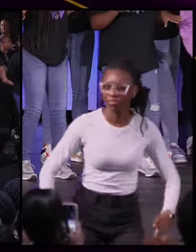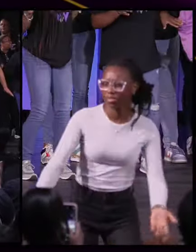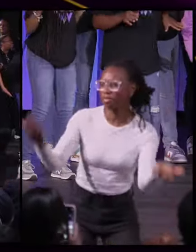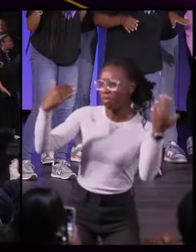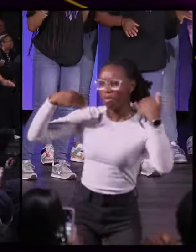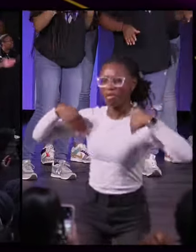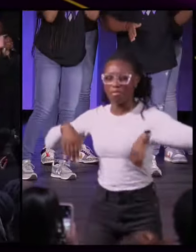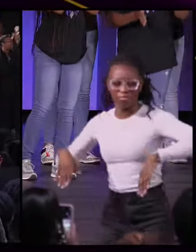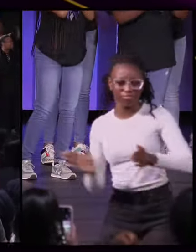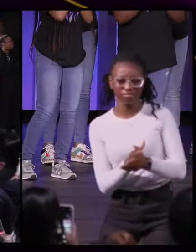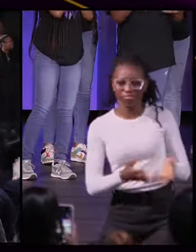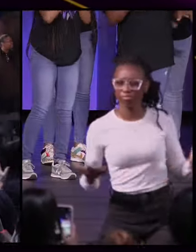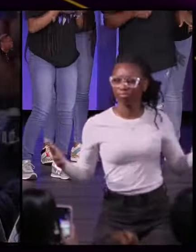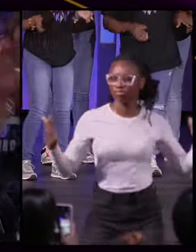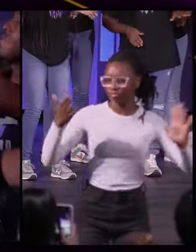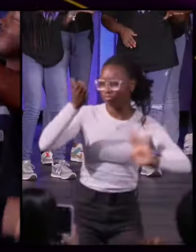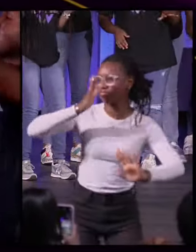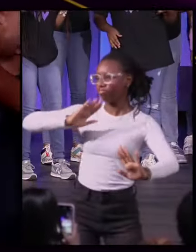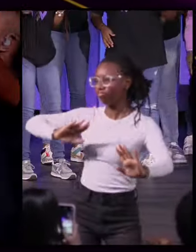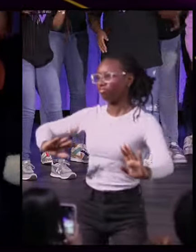Y'all.